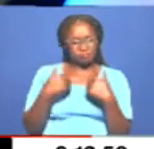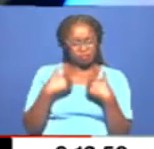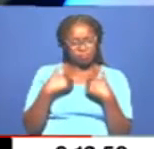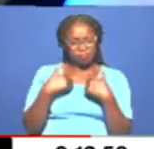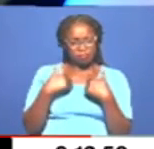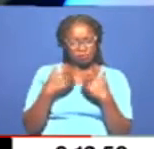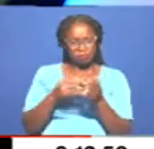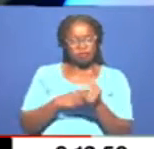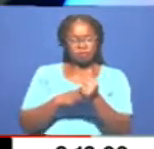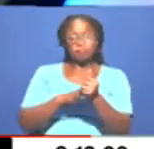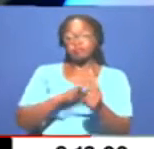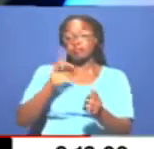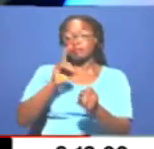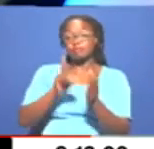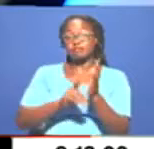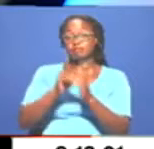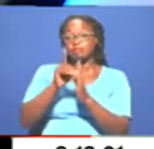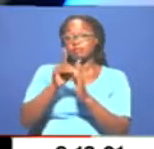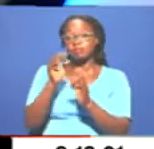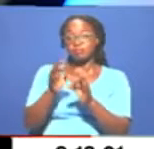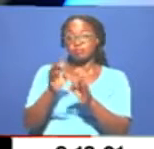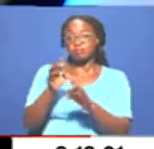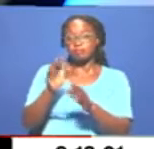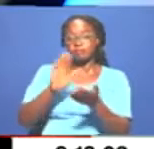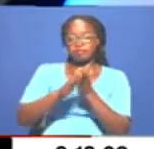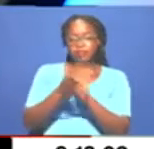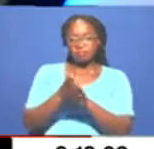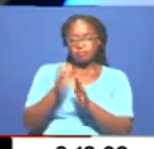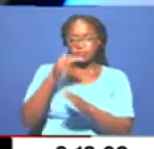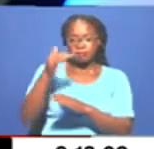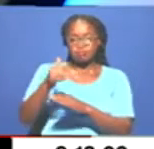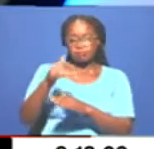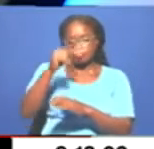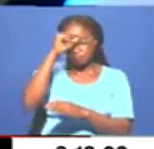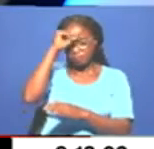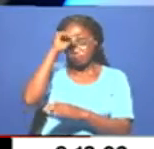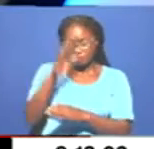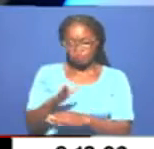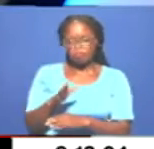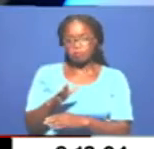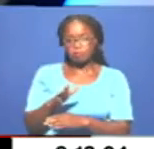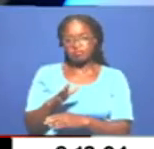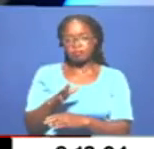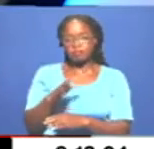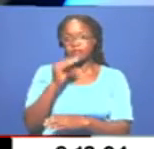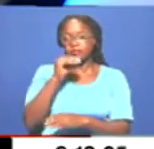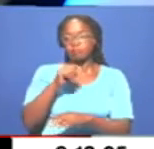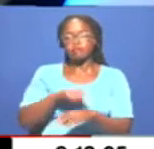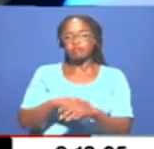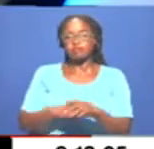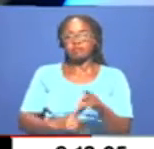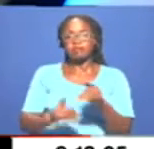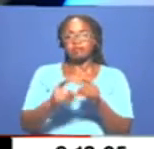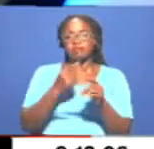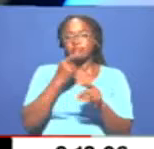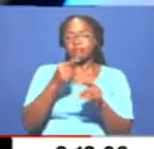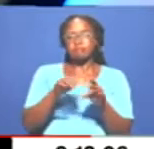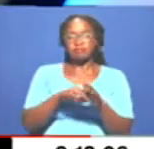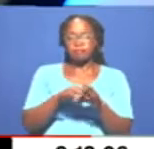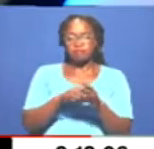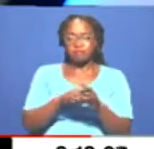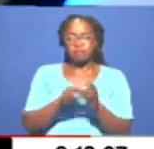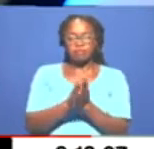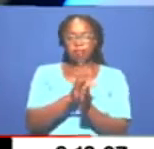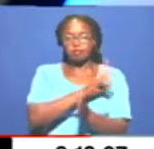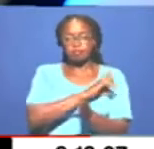level of development should he clinch the county's top seat. Speaking when he met 100 members of the clergy at the